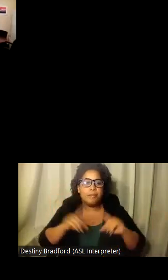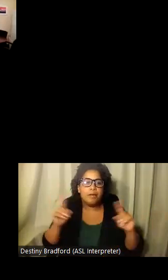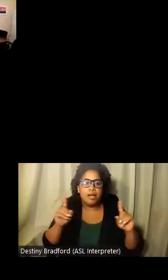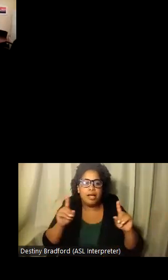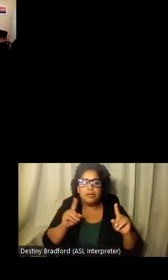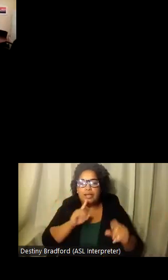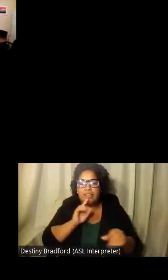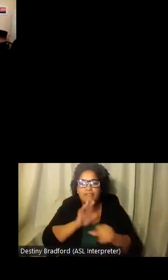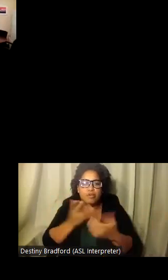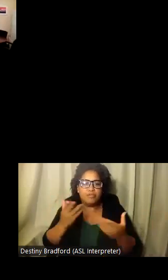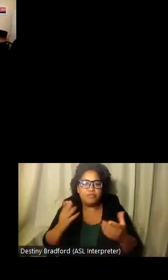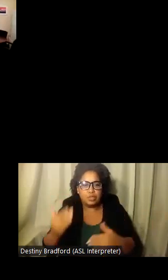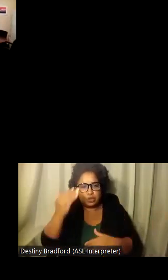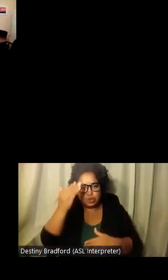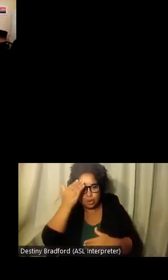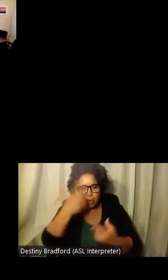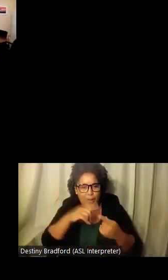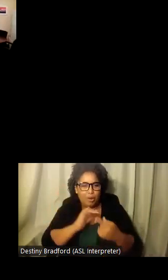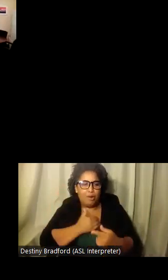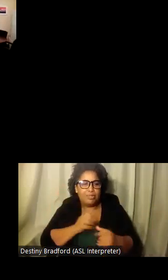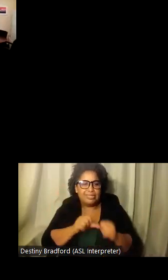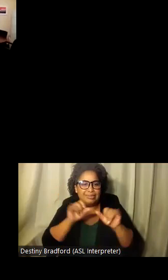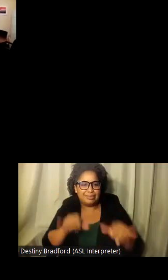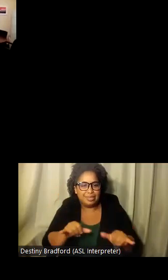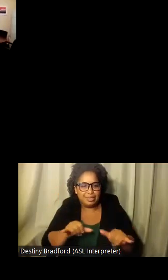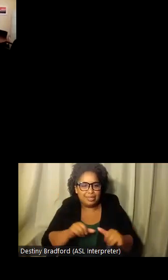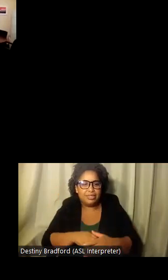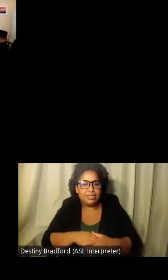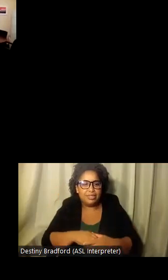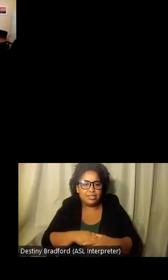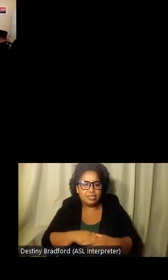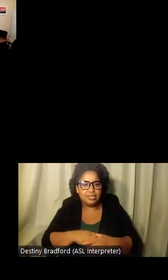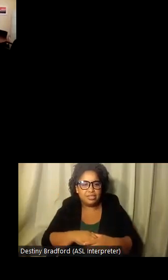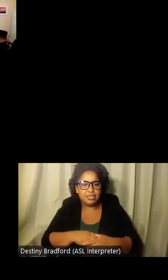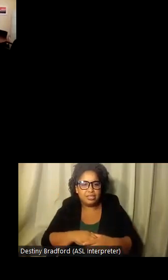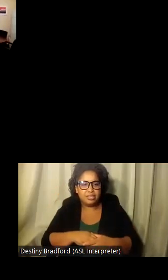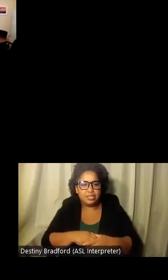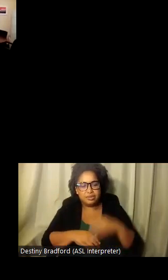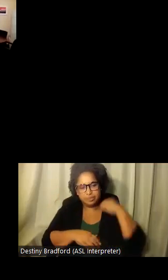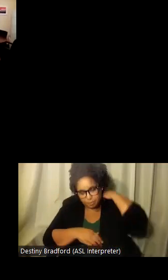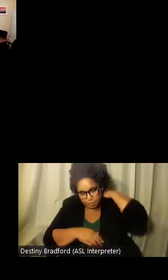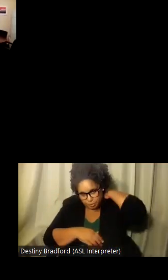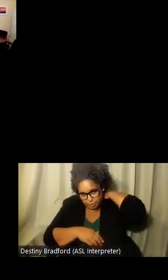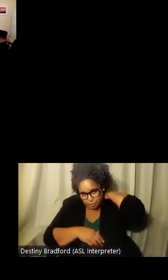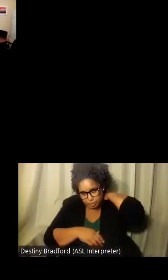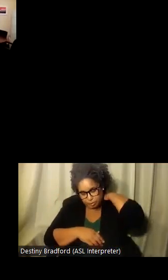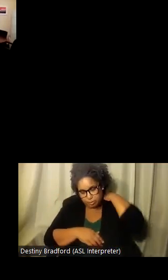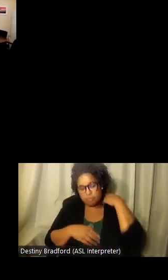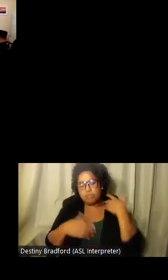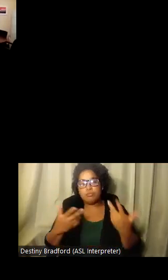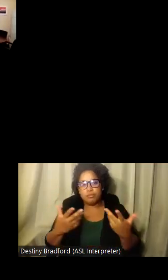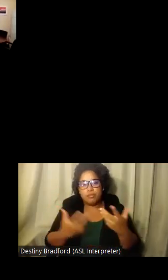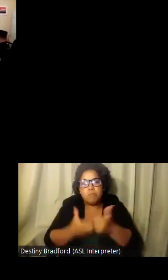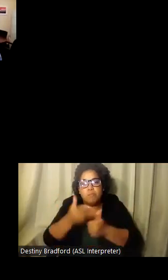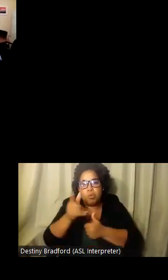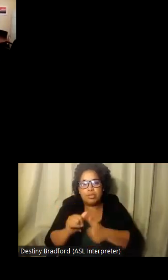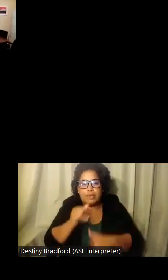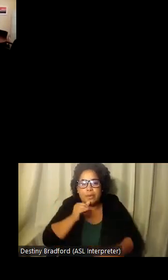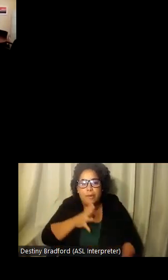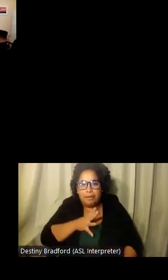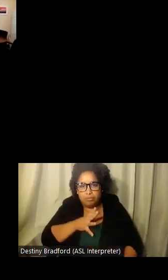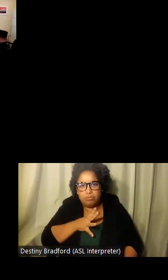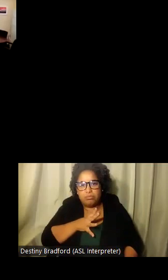reaffirms what we understand about our system, specifically about direct support professionals. We are predominantly a